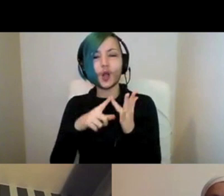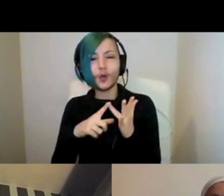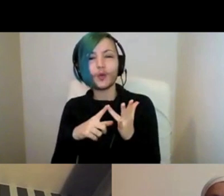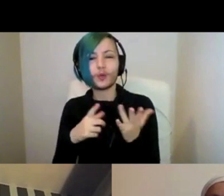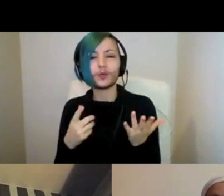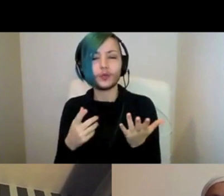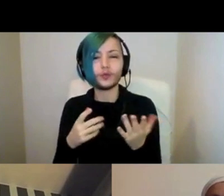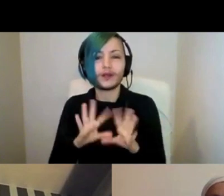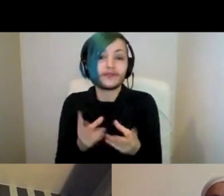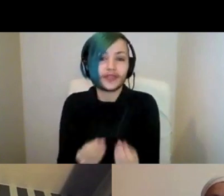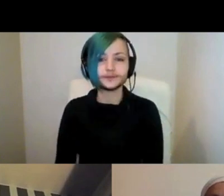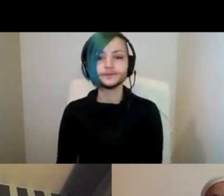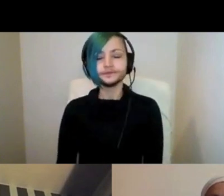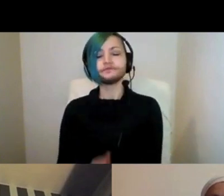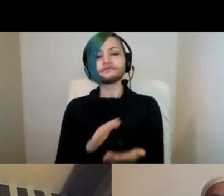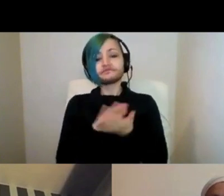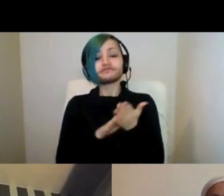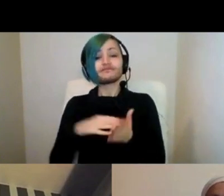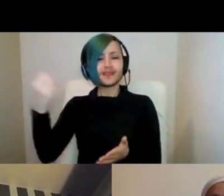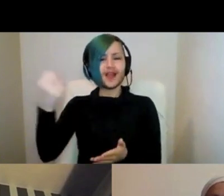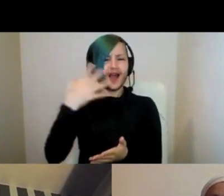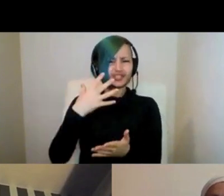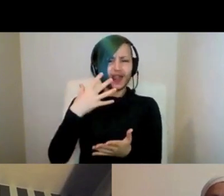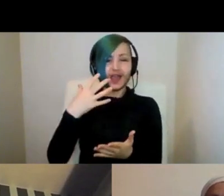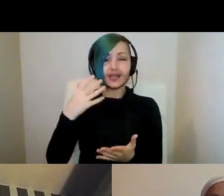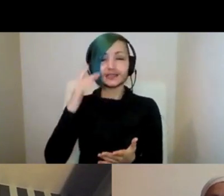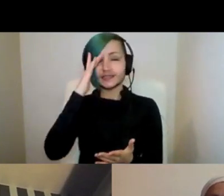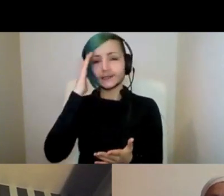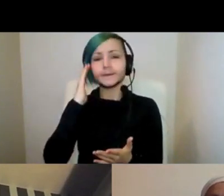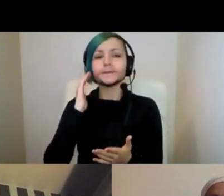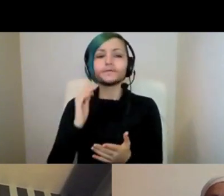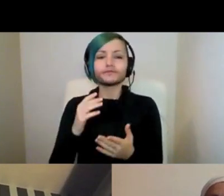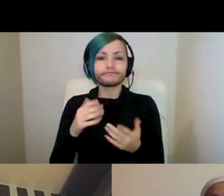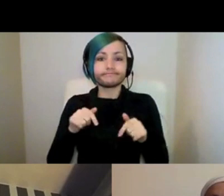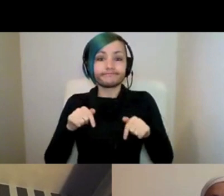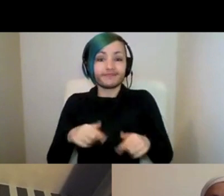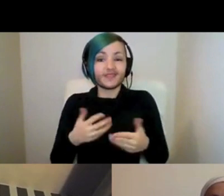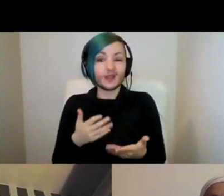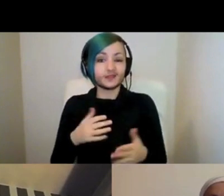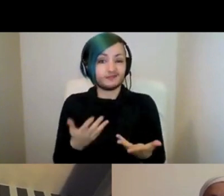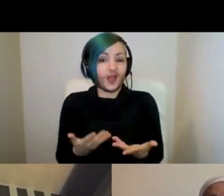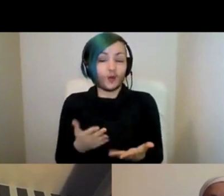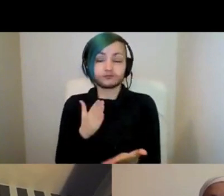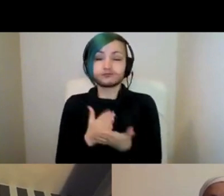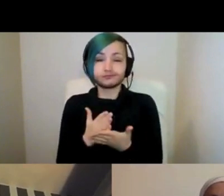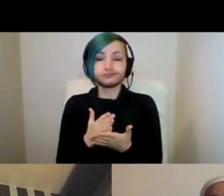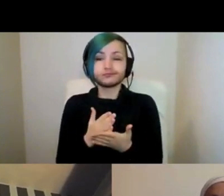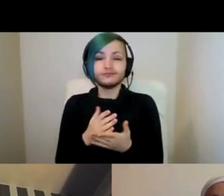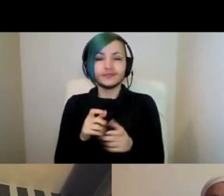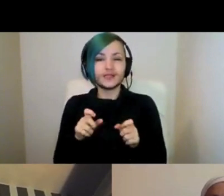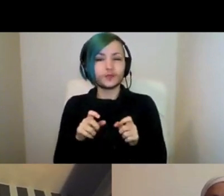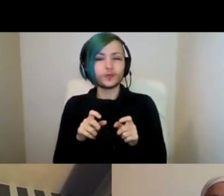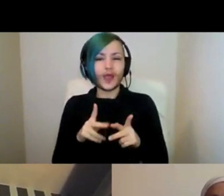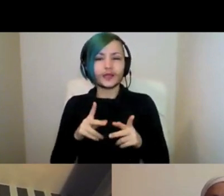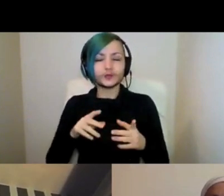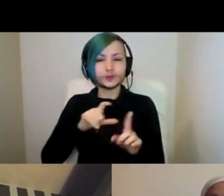become a place for collective learning, speculating, and signposting. And we've definitely benefited a lot from this,